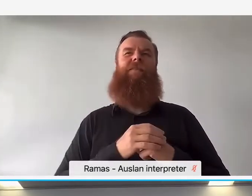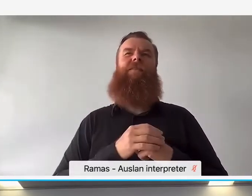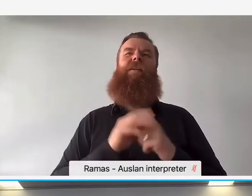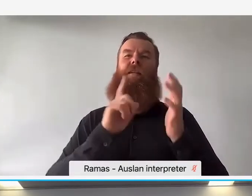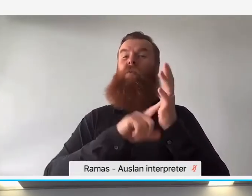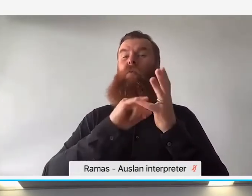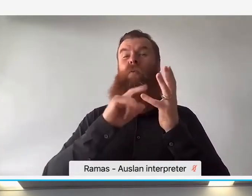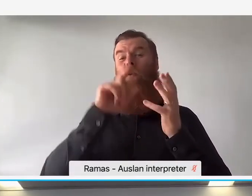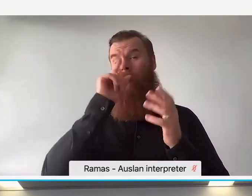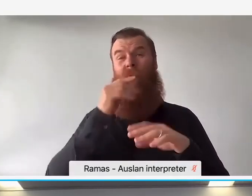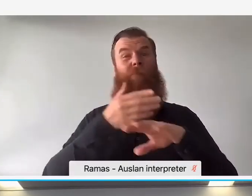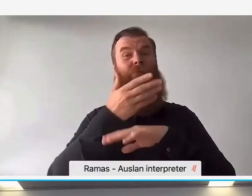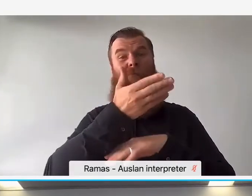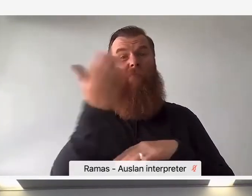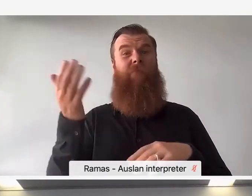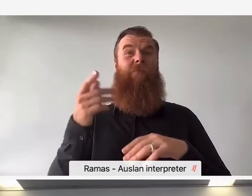they can understand the process.